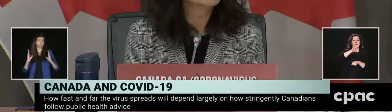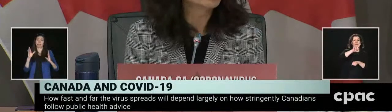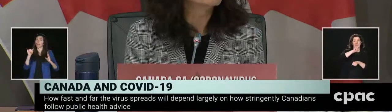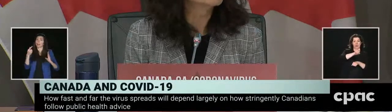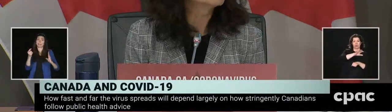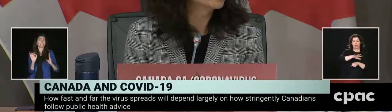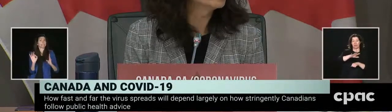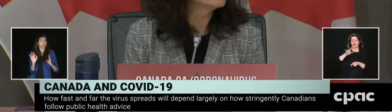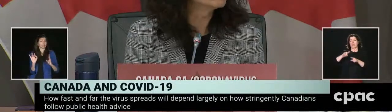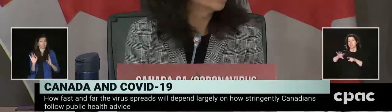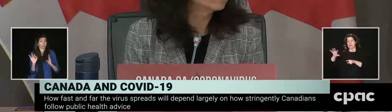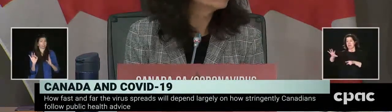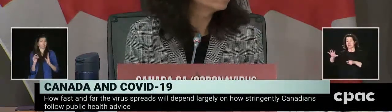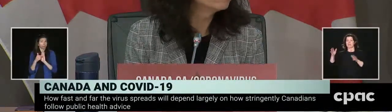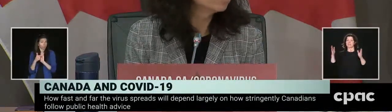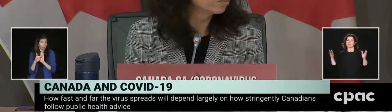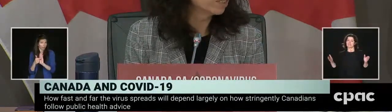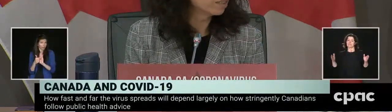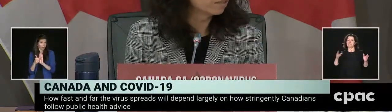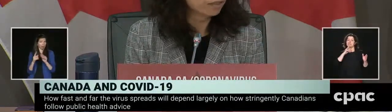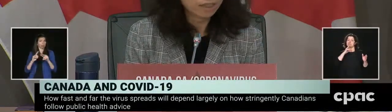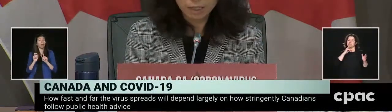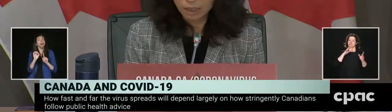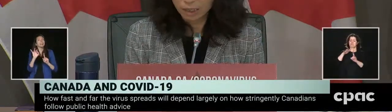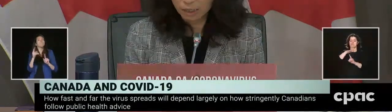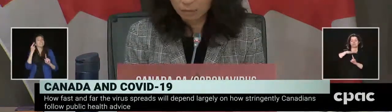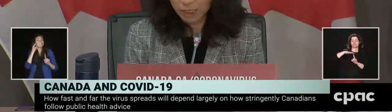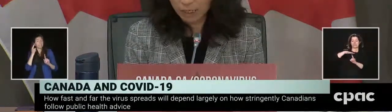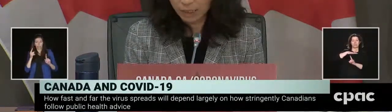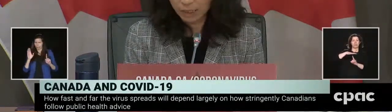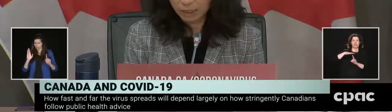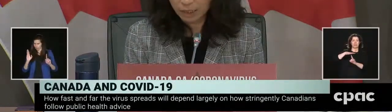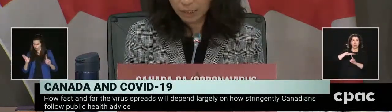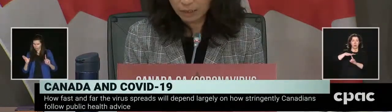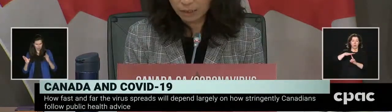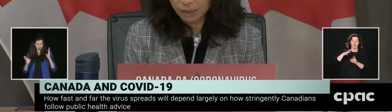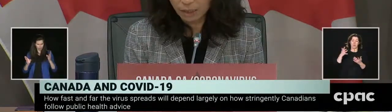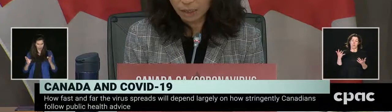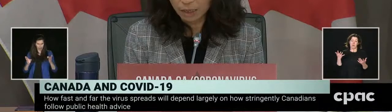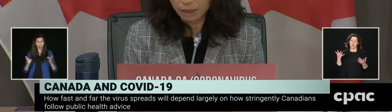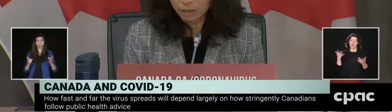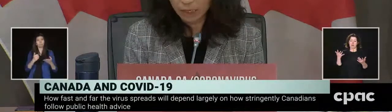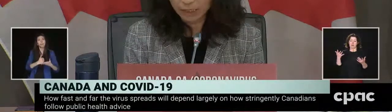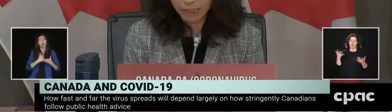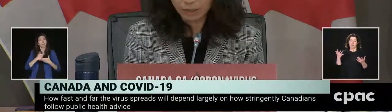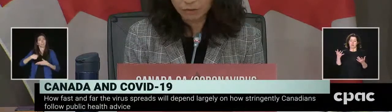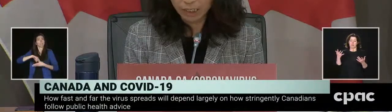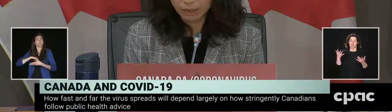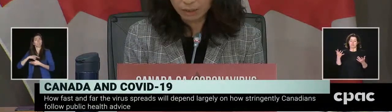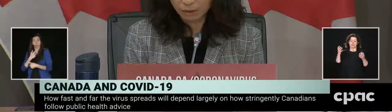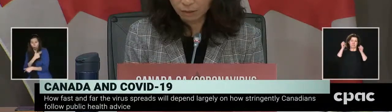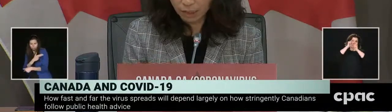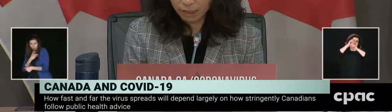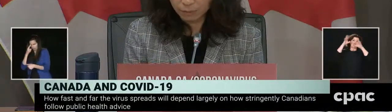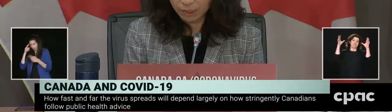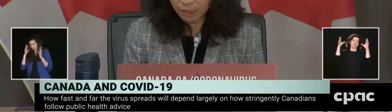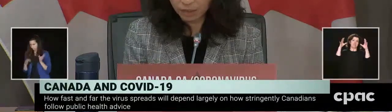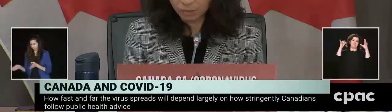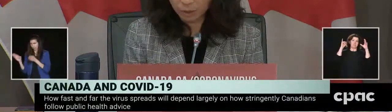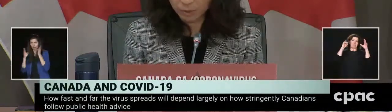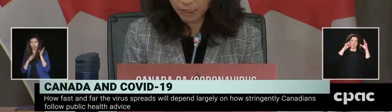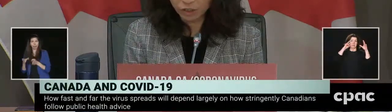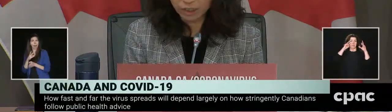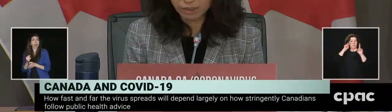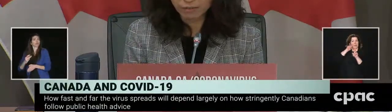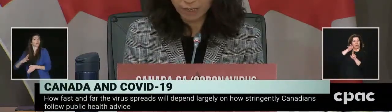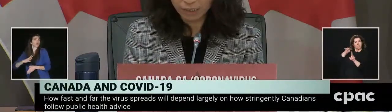those range helps planning from a health system perspective. I think that attack rates or the